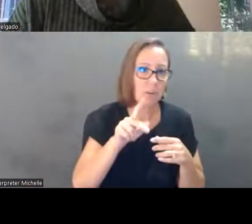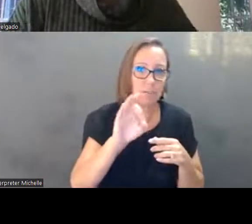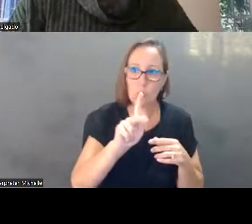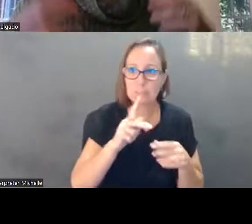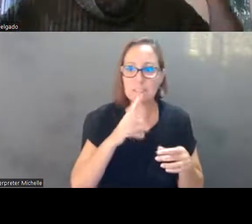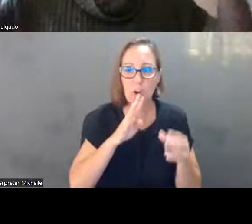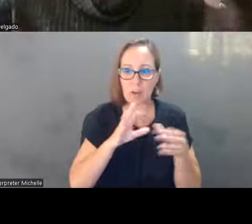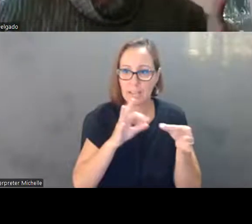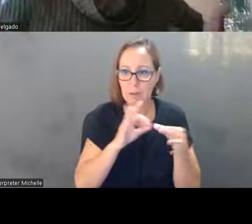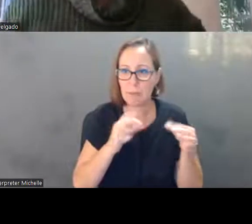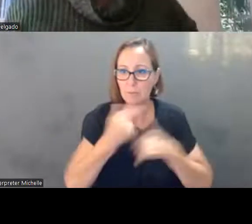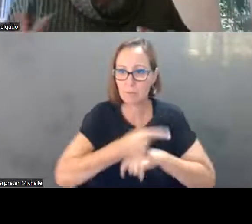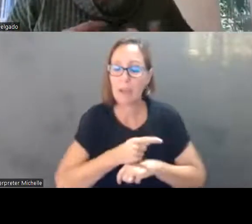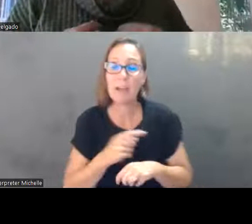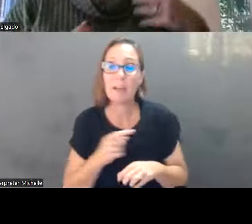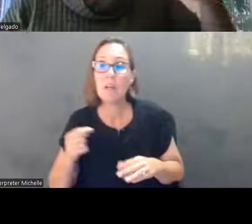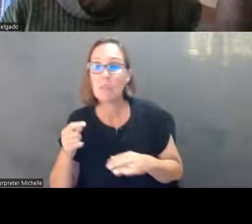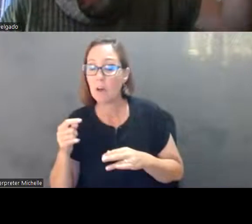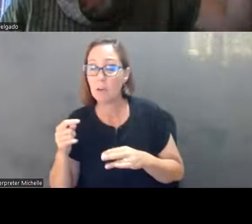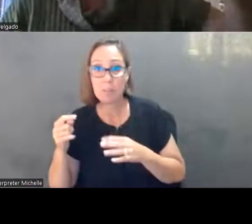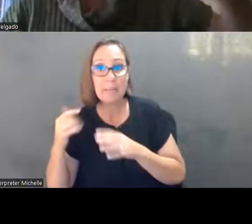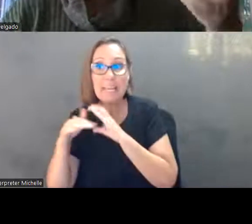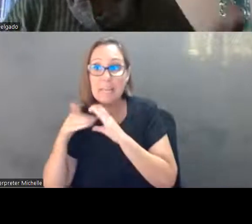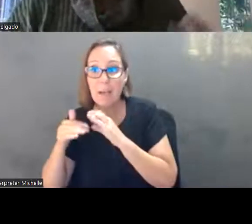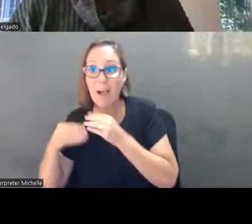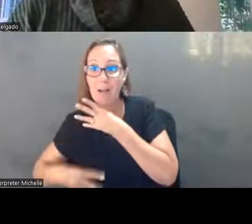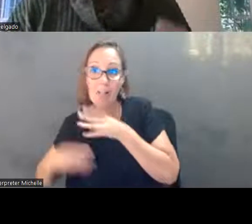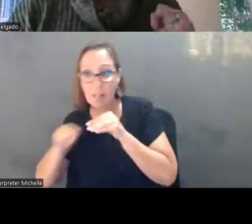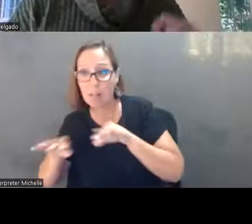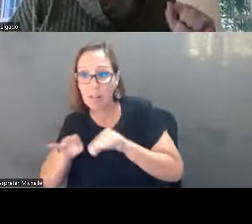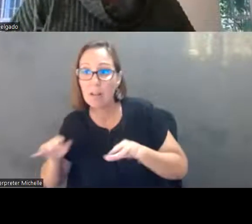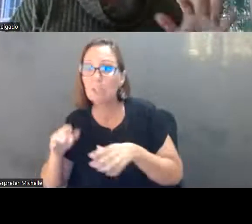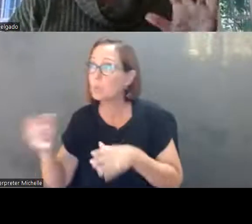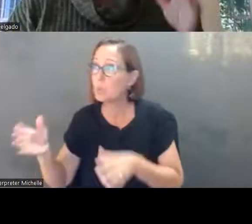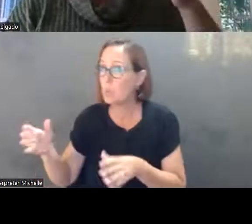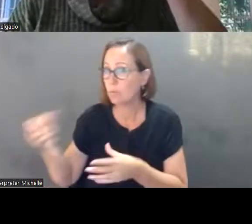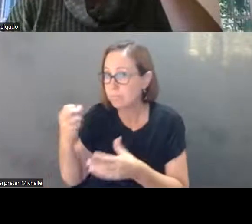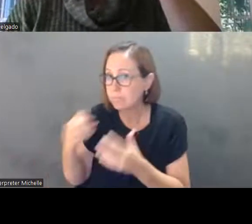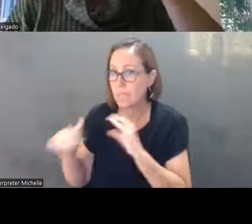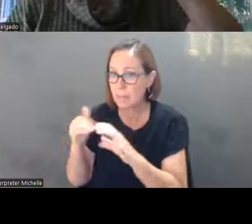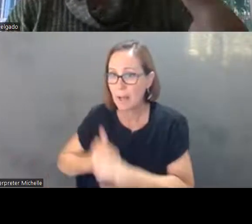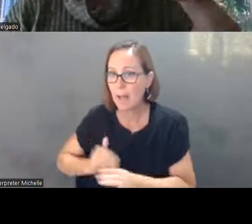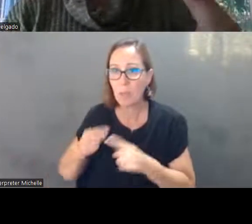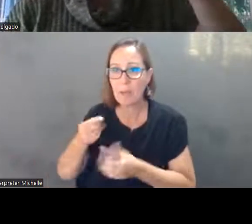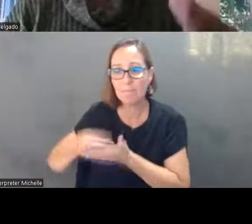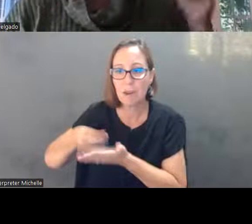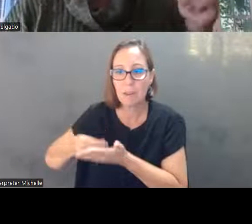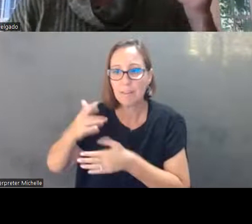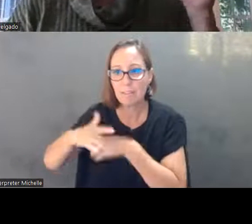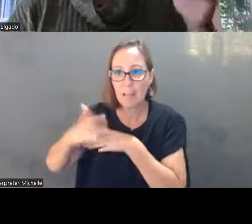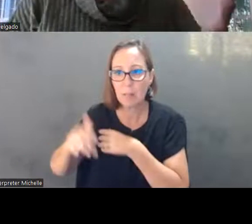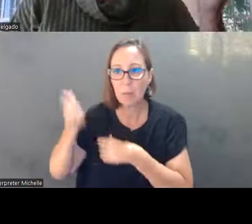to be on their listserv to understand when there are funding opportunities that come up, I will acknowledge that the